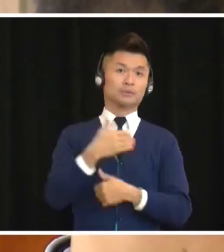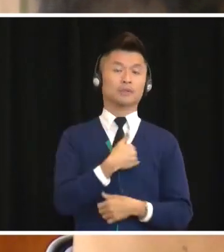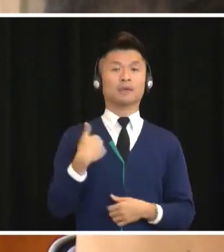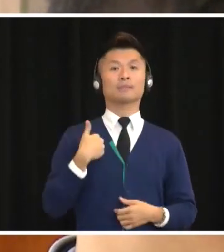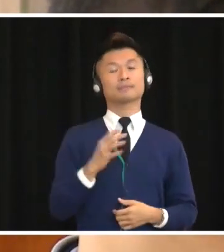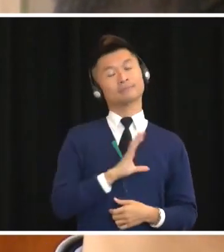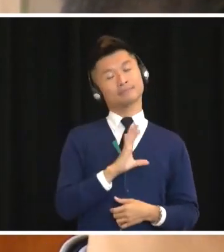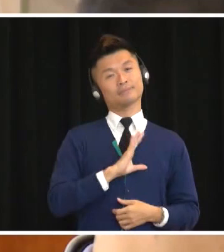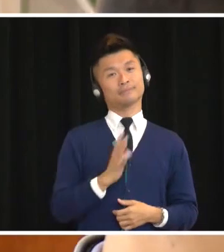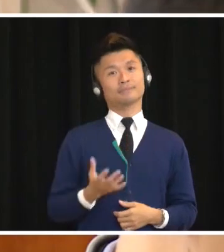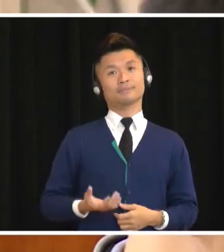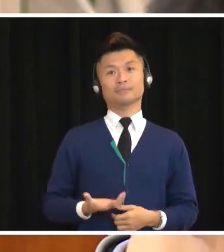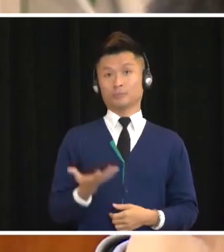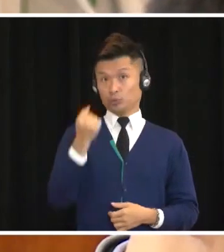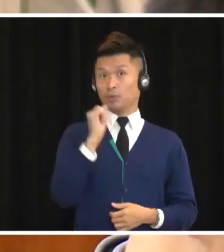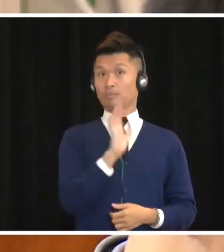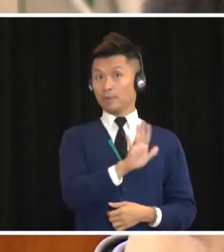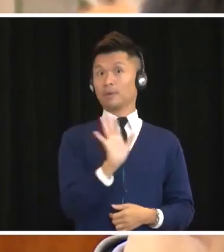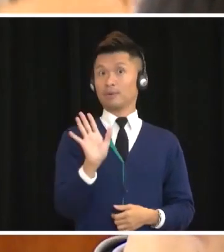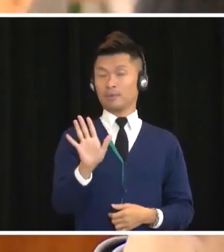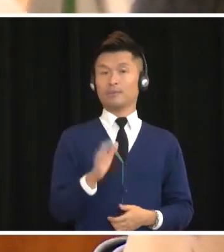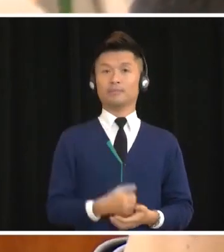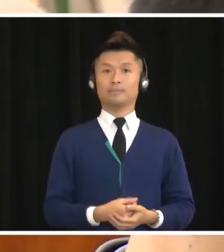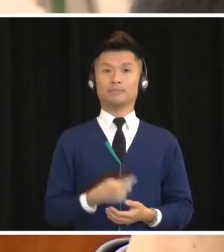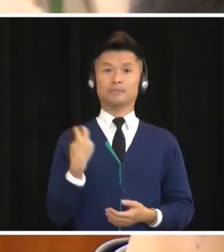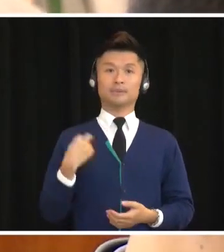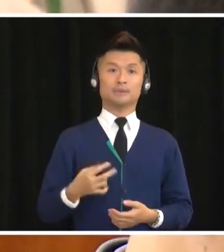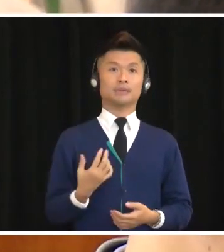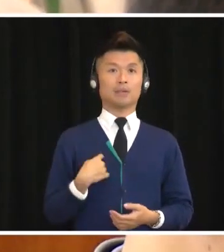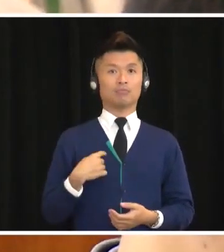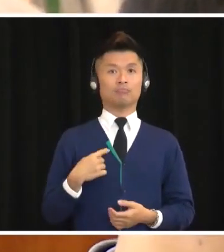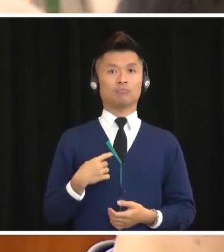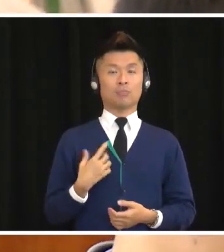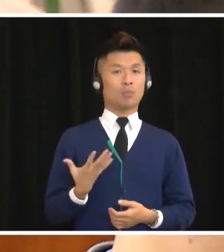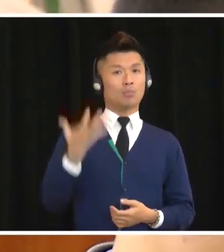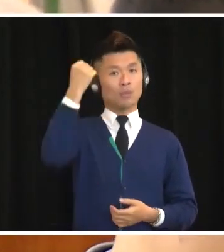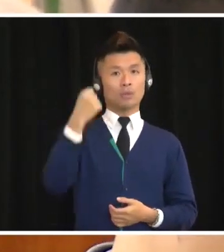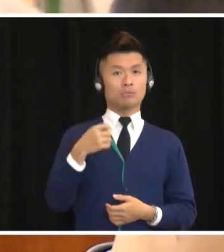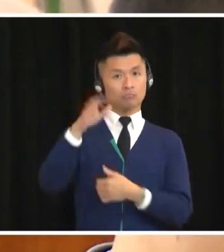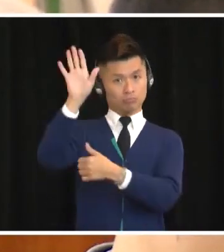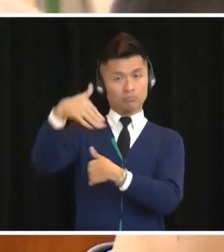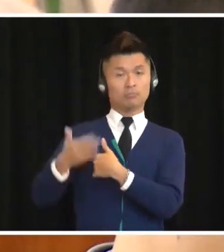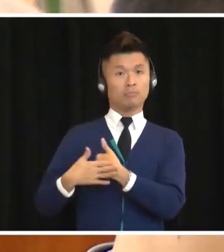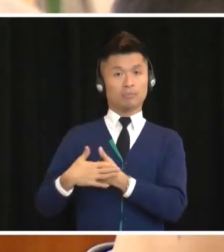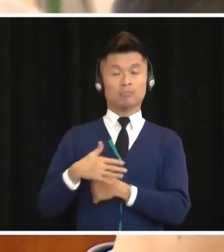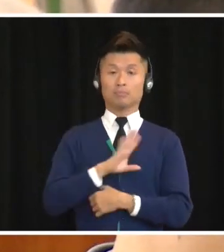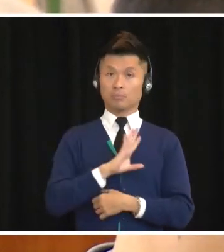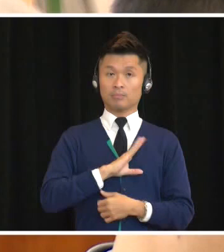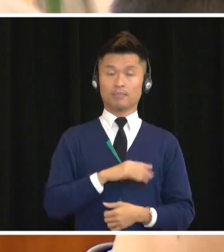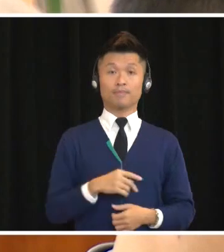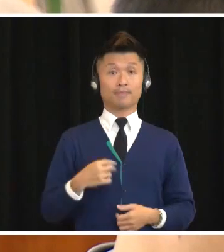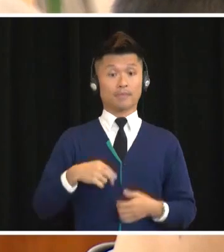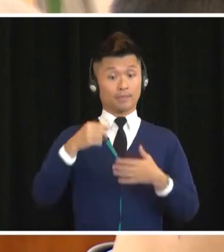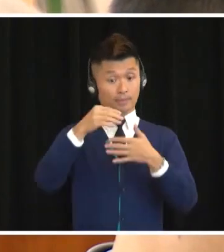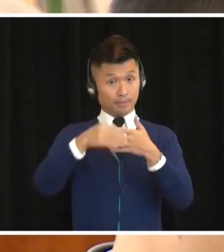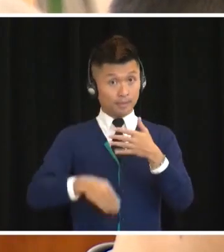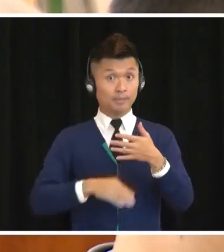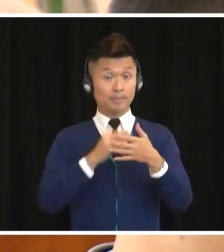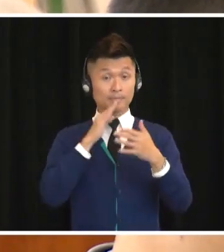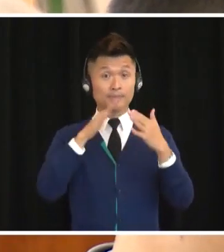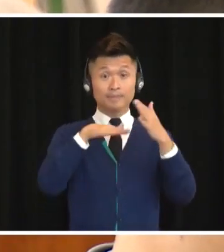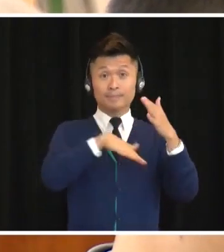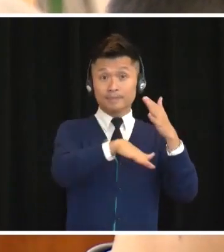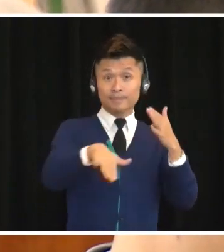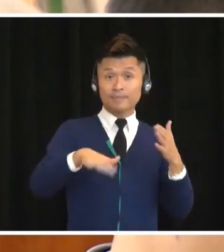can't retain an attorney on his or her own expense. The child has a right to counsel.